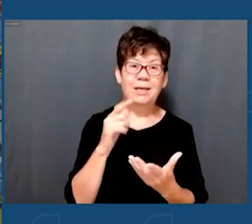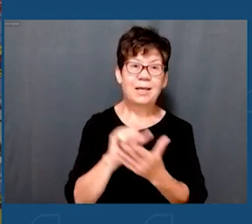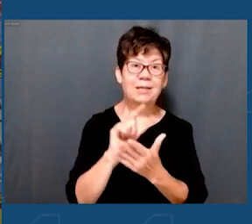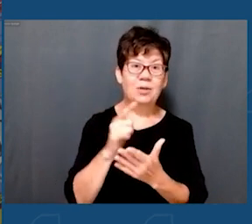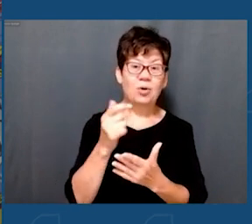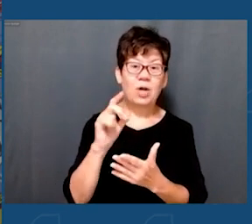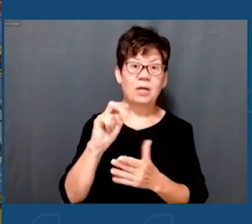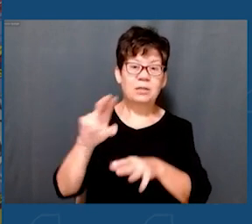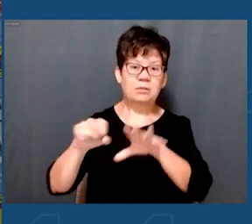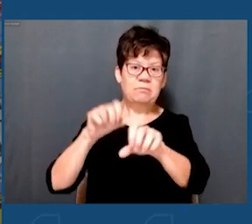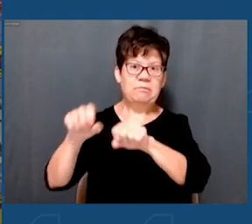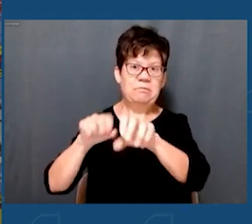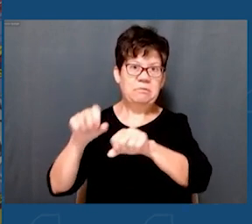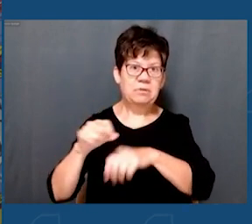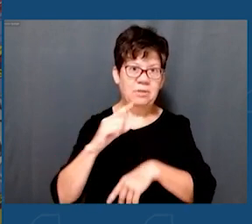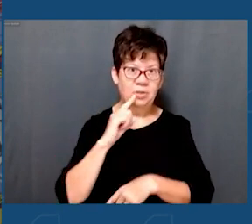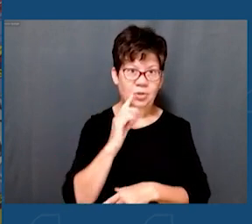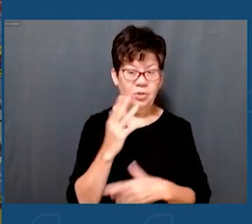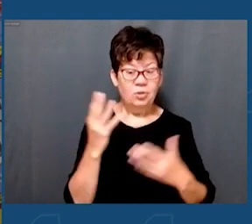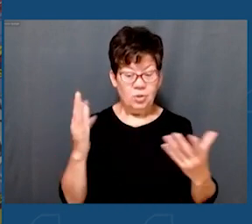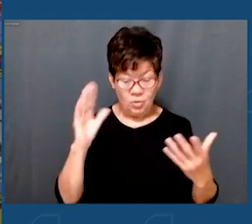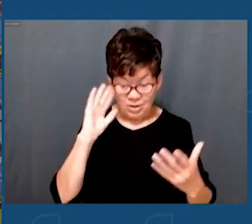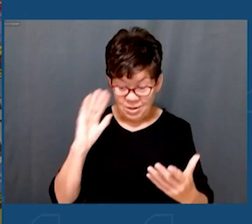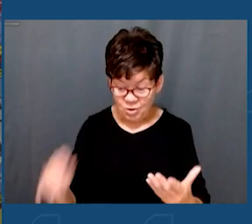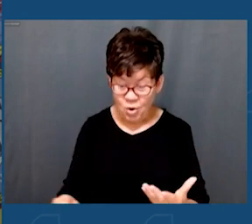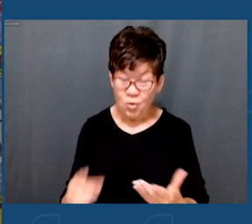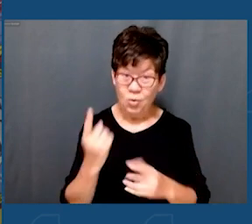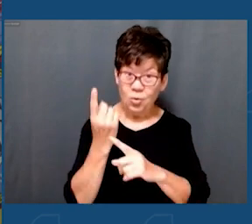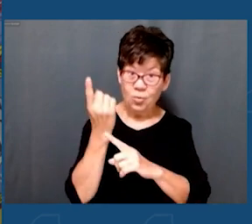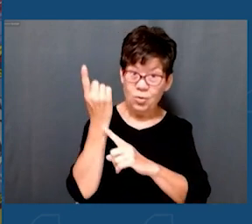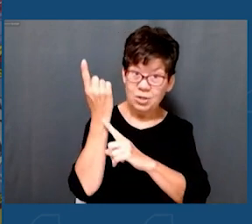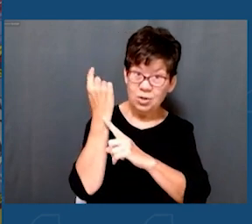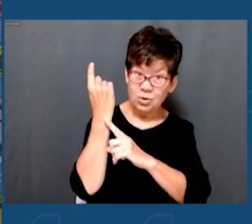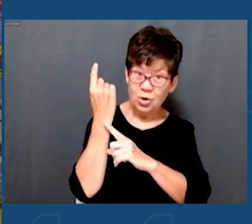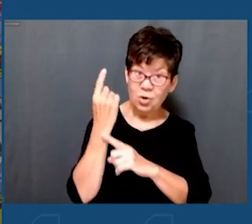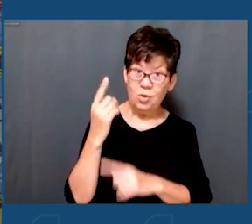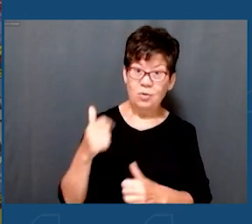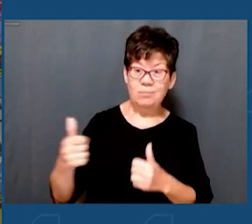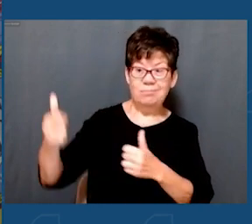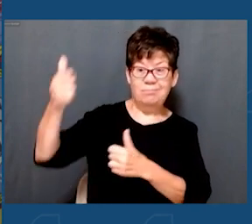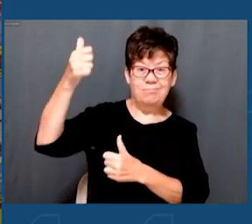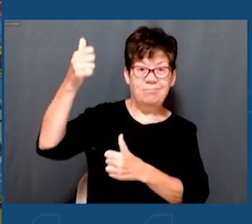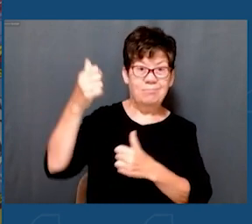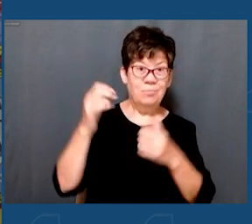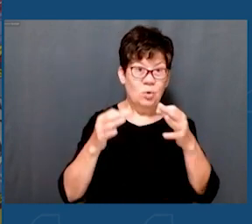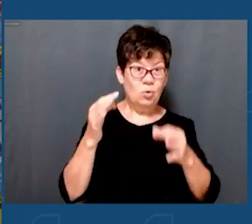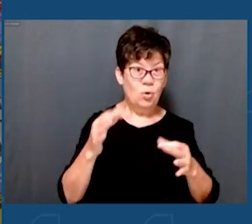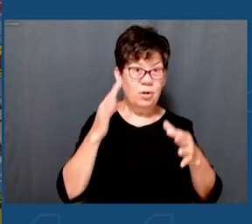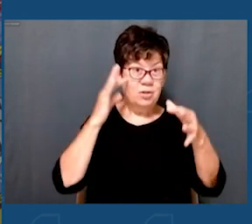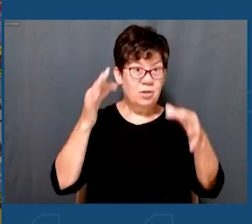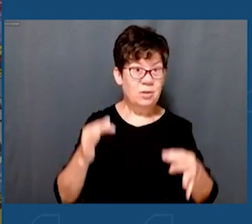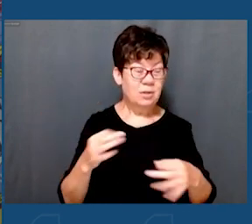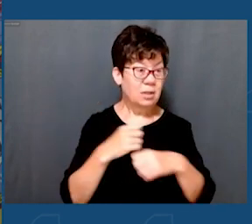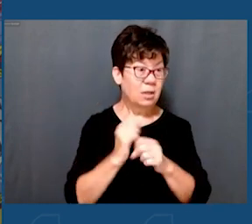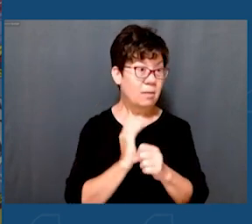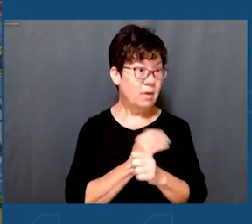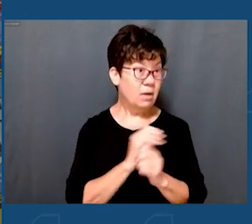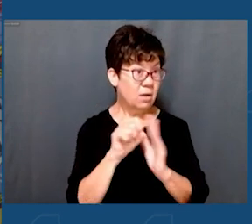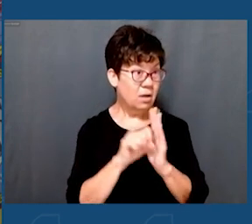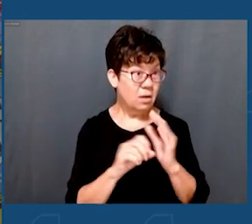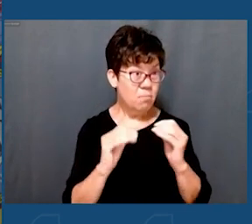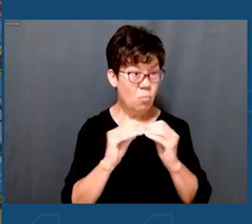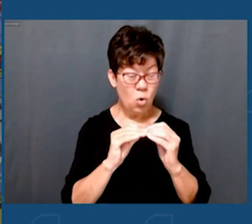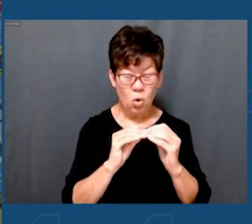despite 1 year ago this week, the Supreme Court's decision to make our state more dangerous and take